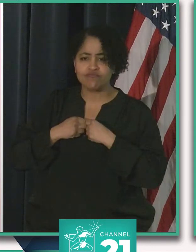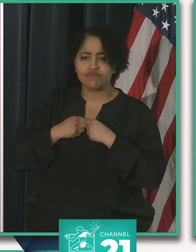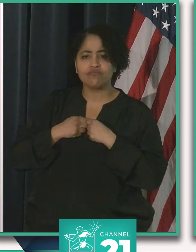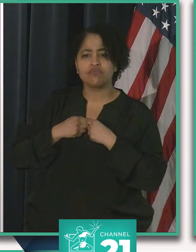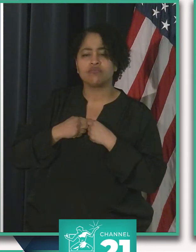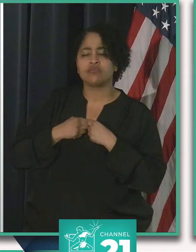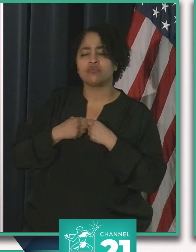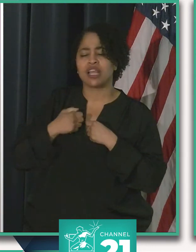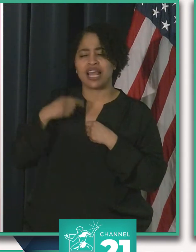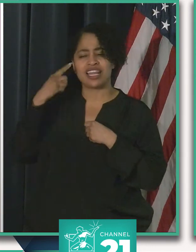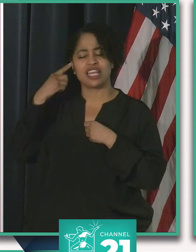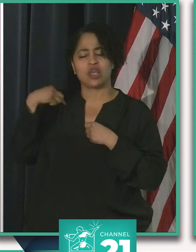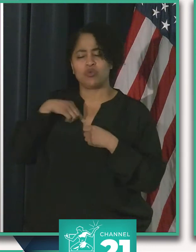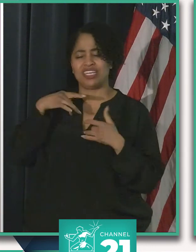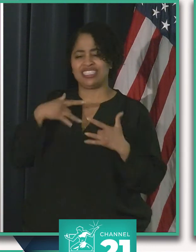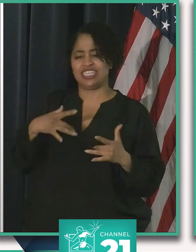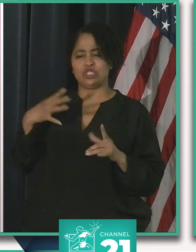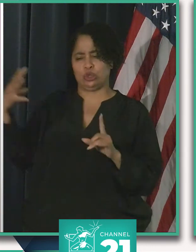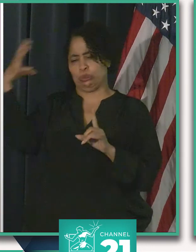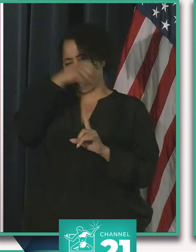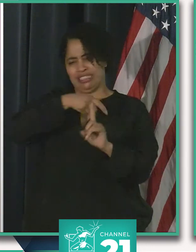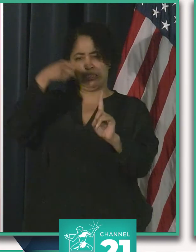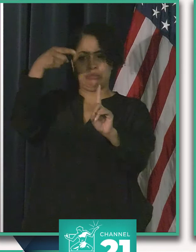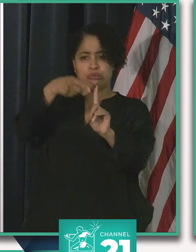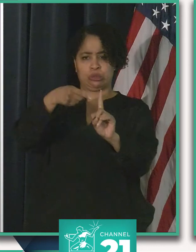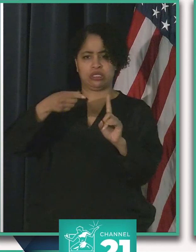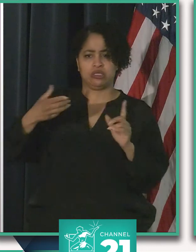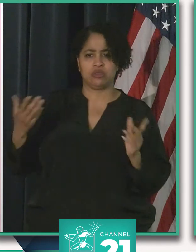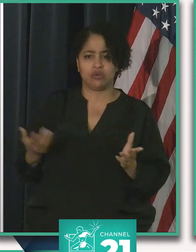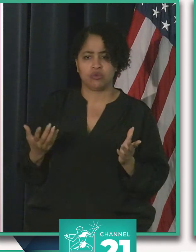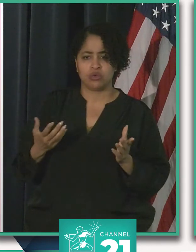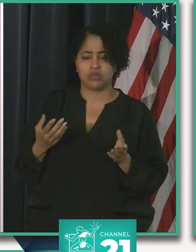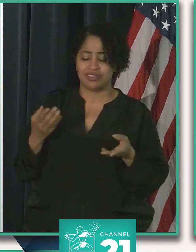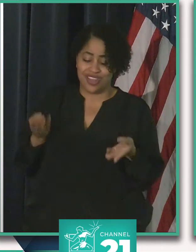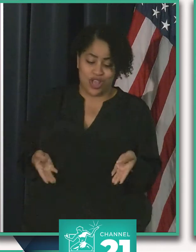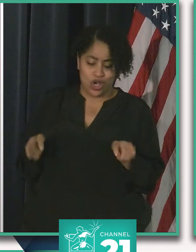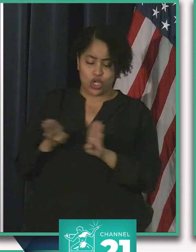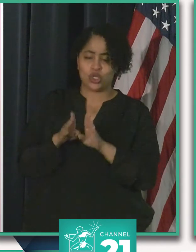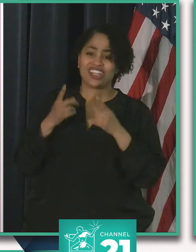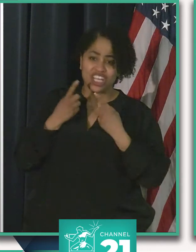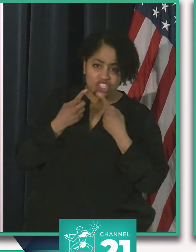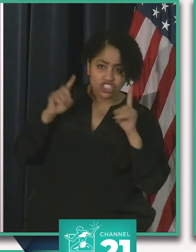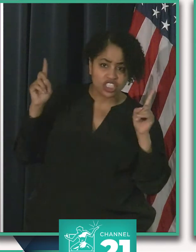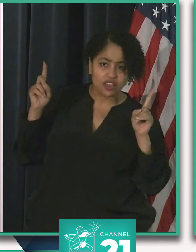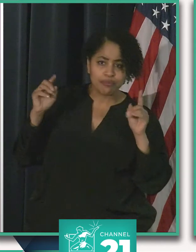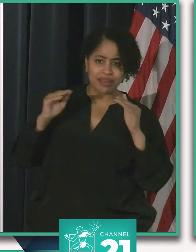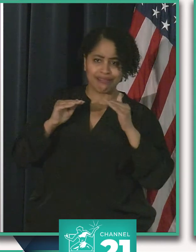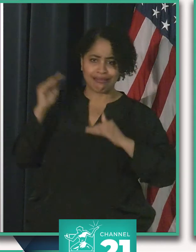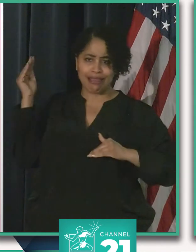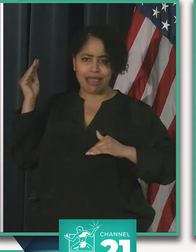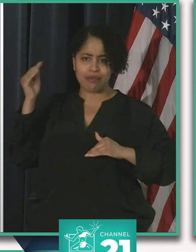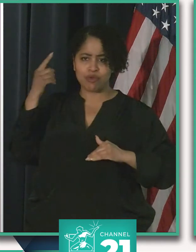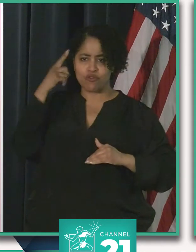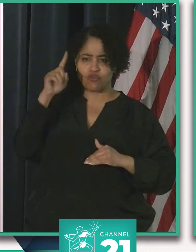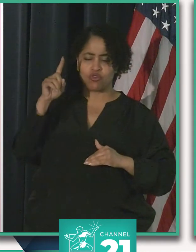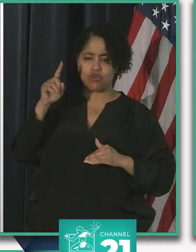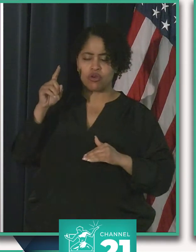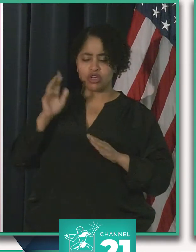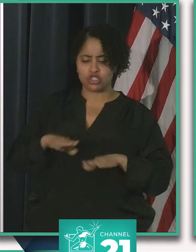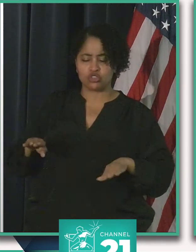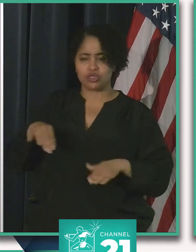think that we're missing a mark on, is closing the achievement gap for the children of the city of